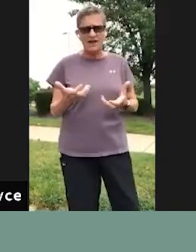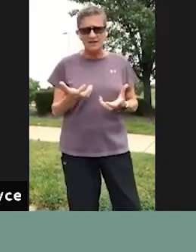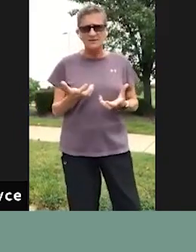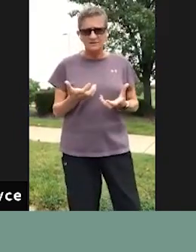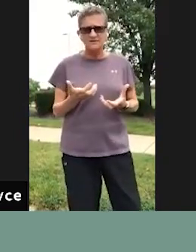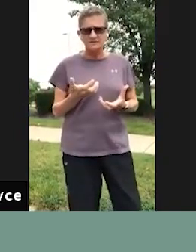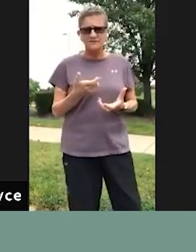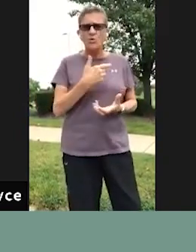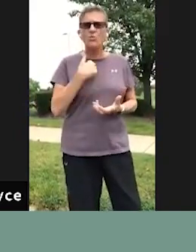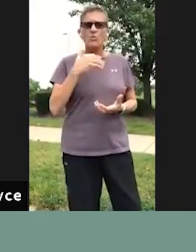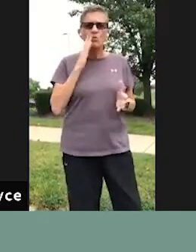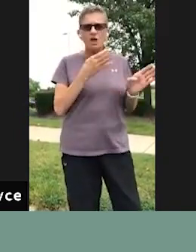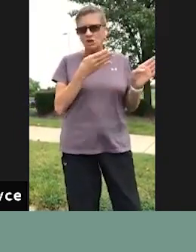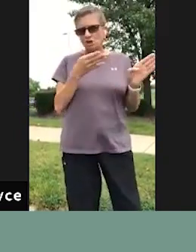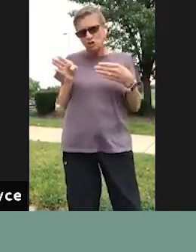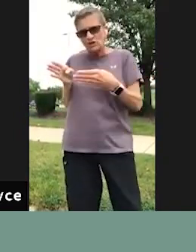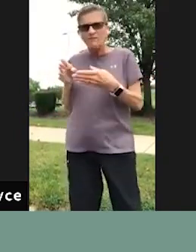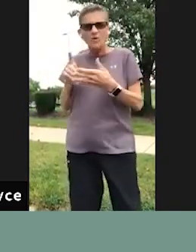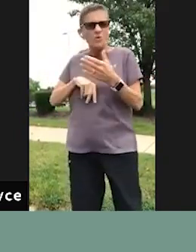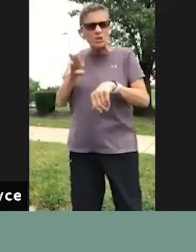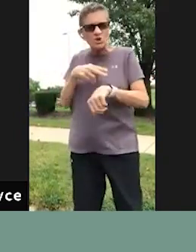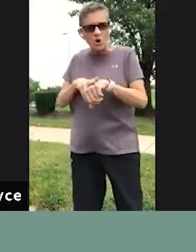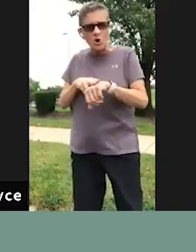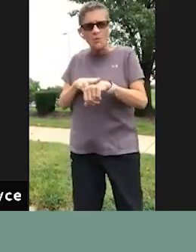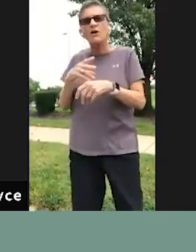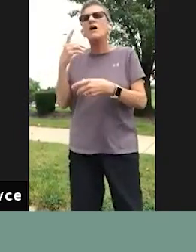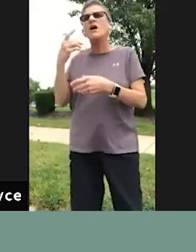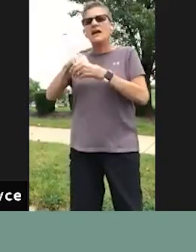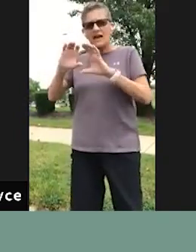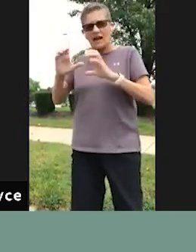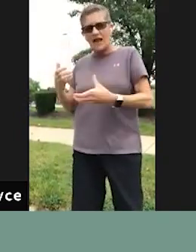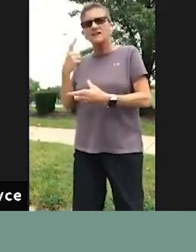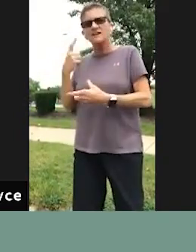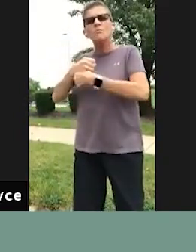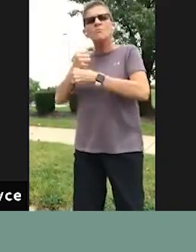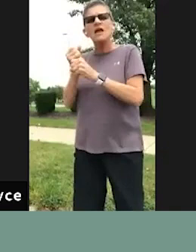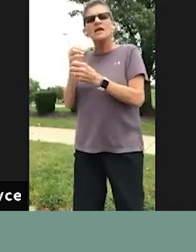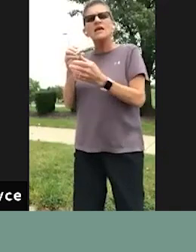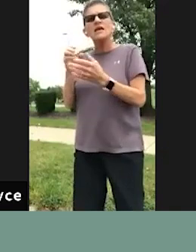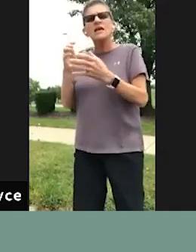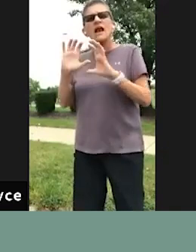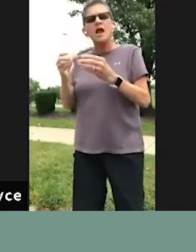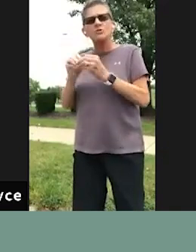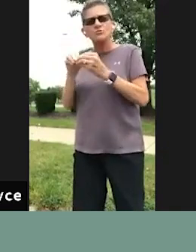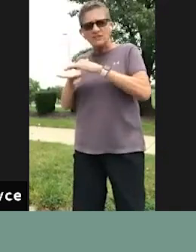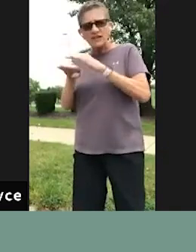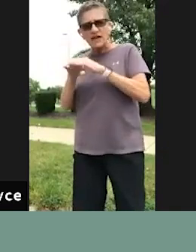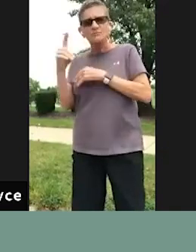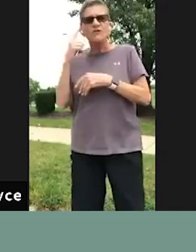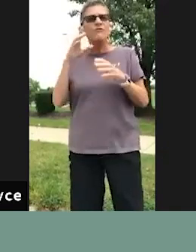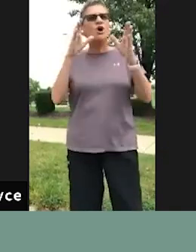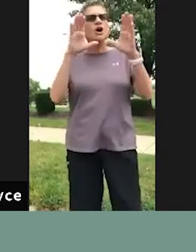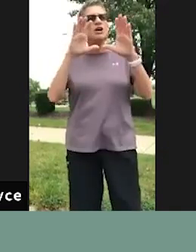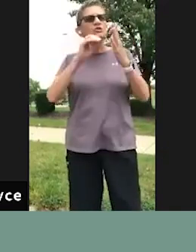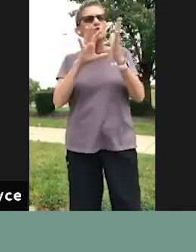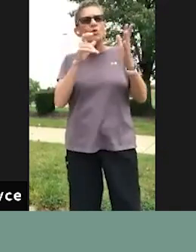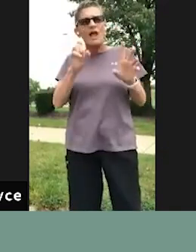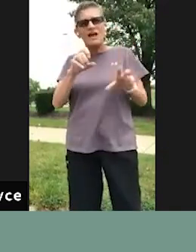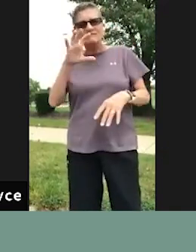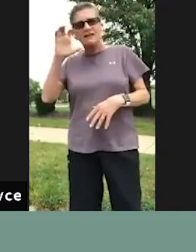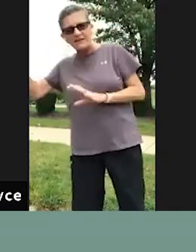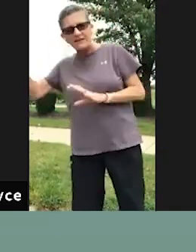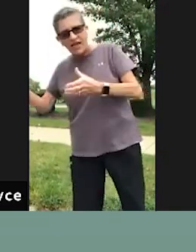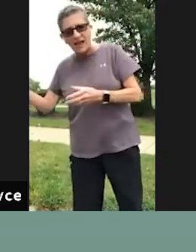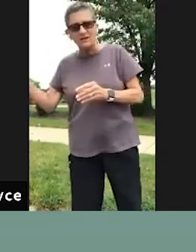be shifting norms in the classroom to make learning more accessible to a student who is having to leave class to move around, and asked that several students